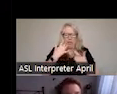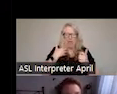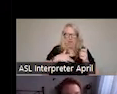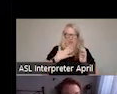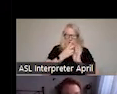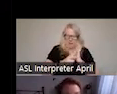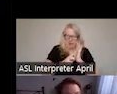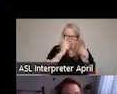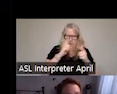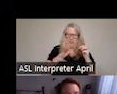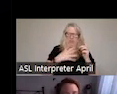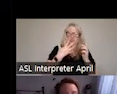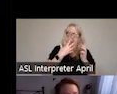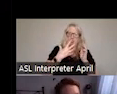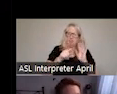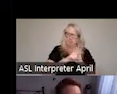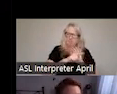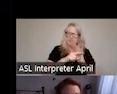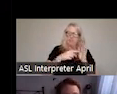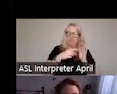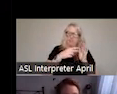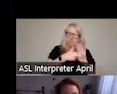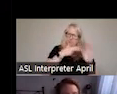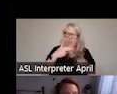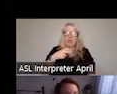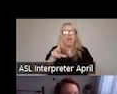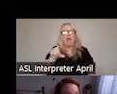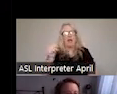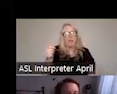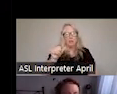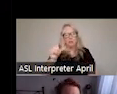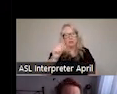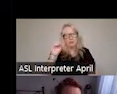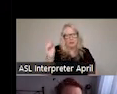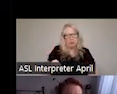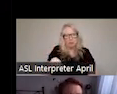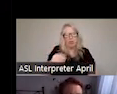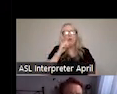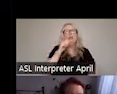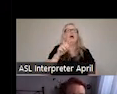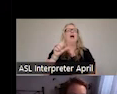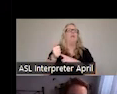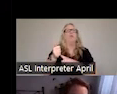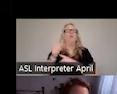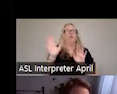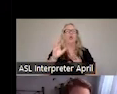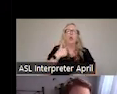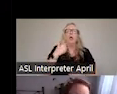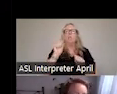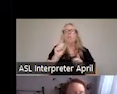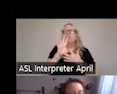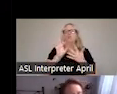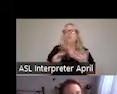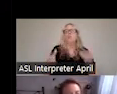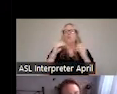and criminalization. Another 10% said they were, or it's not another because I think respondents could choose more than one option,